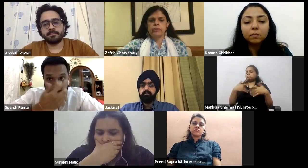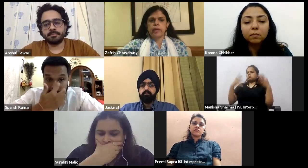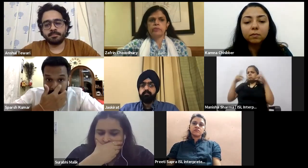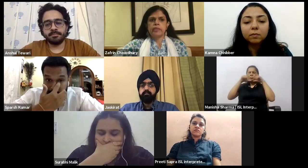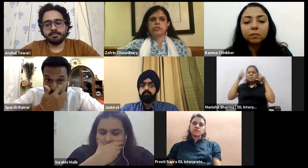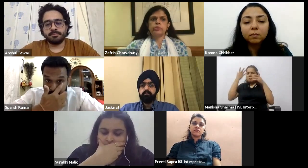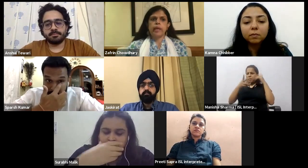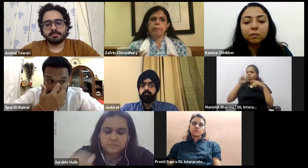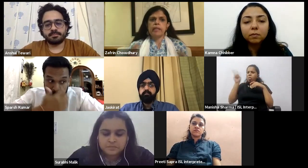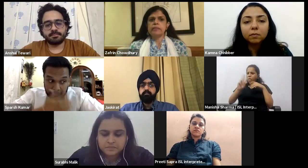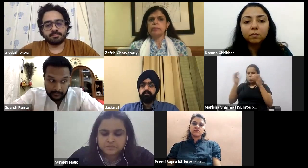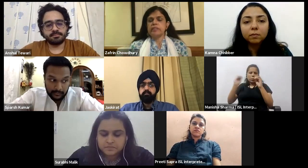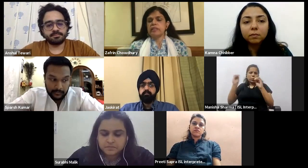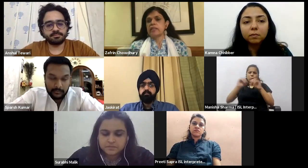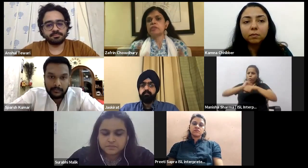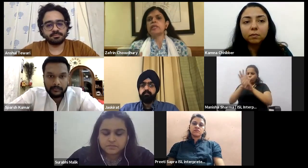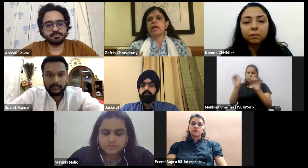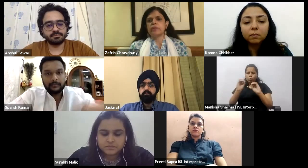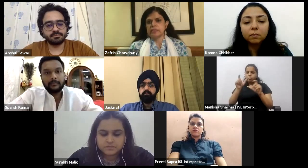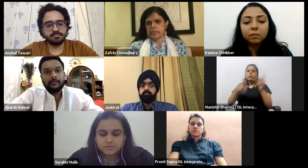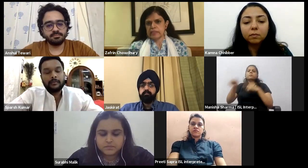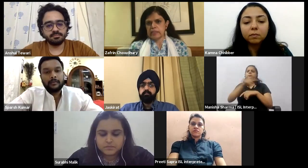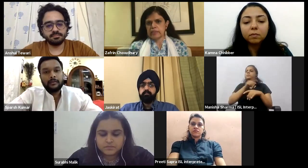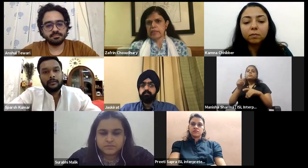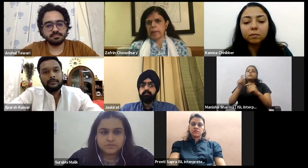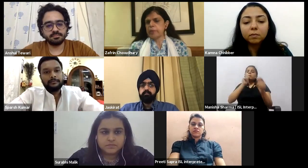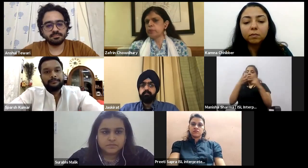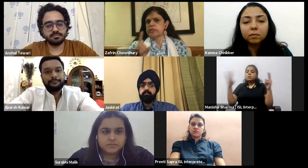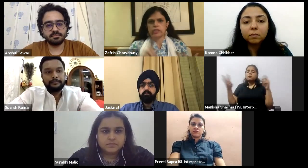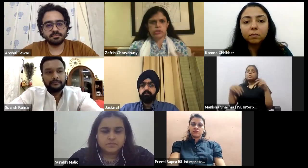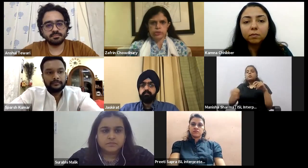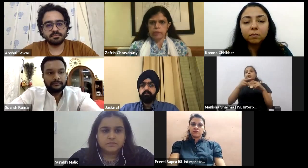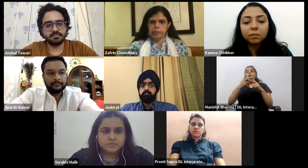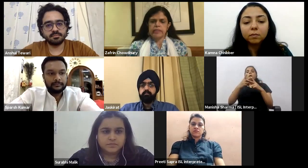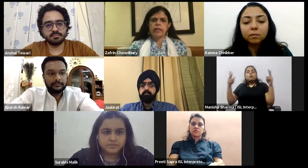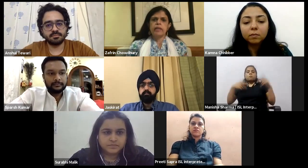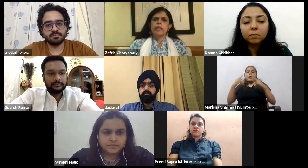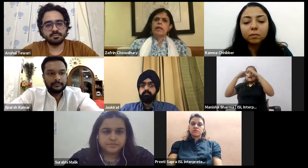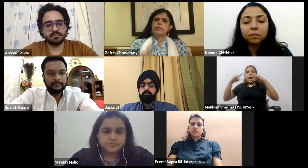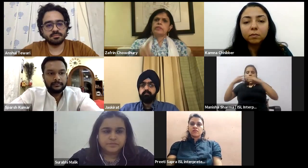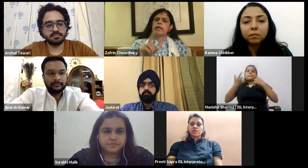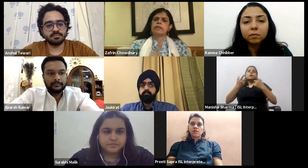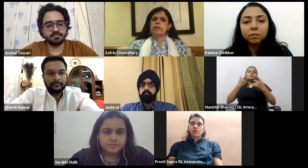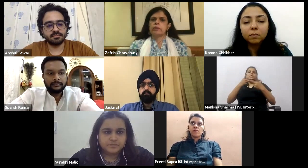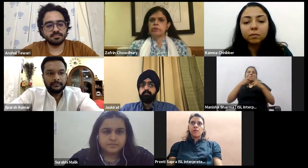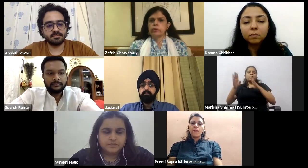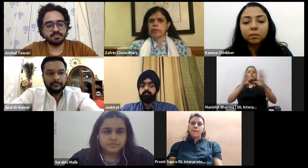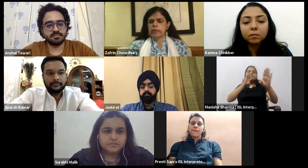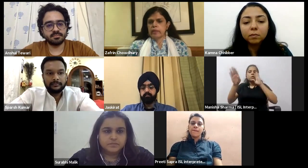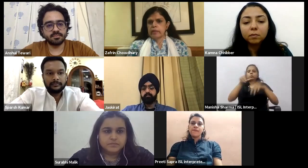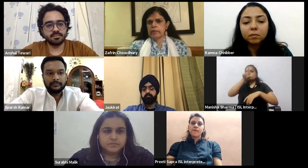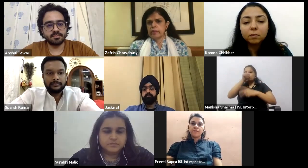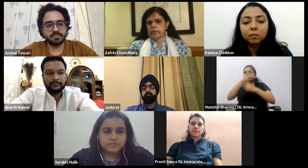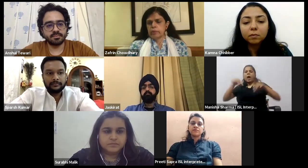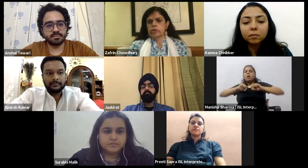we were trying to address through a multimedia, a 360-degree campaign, which had social media, which